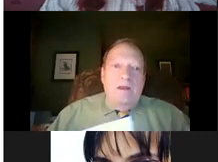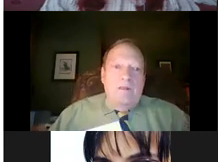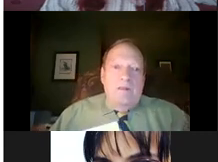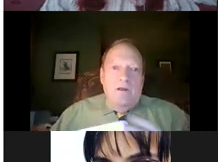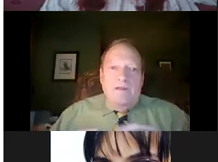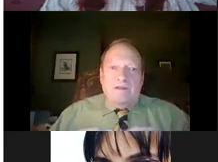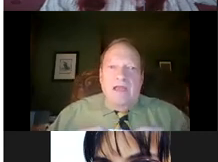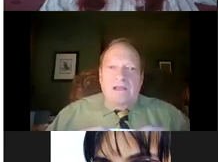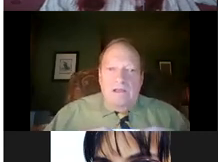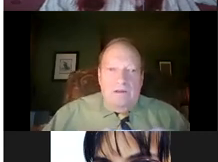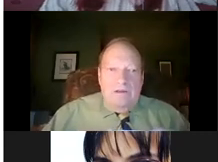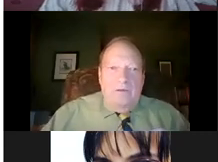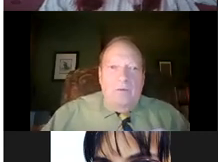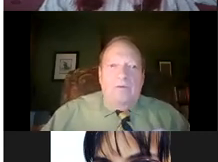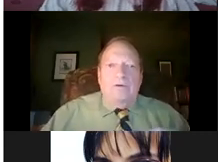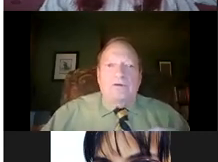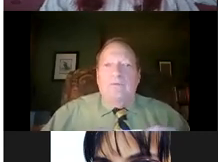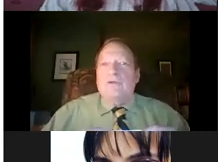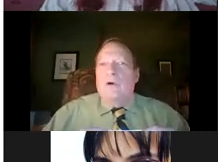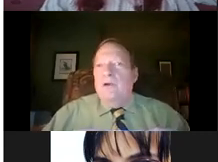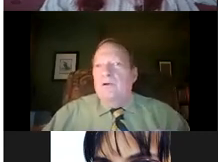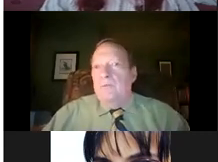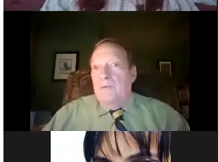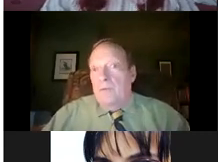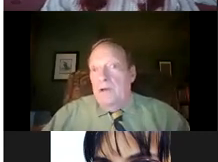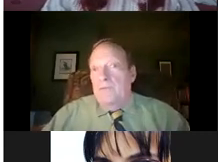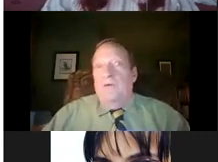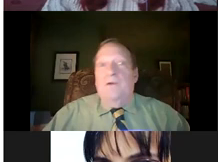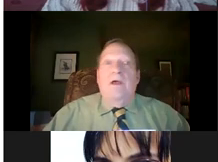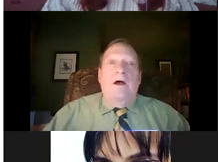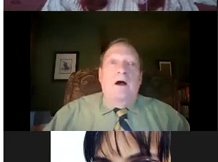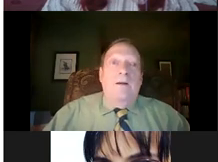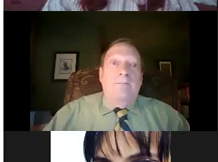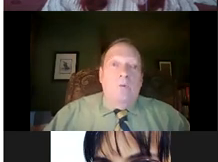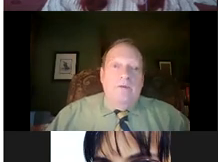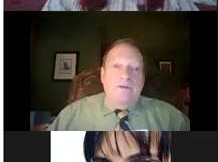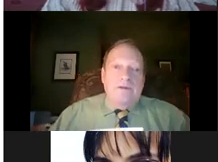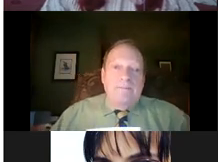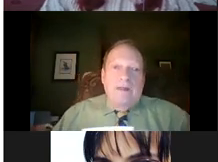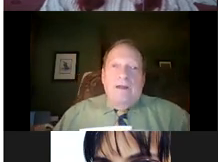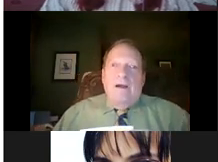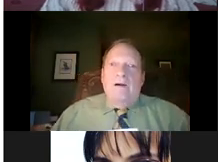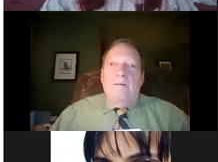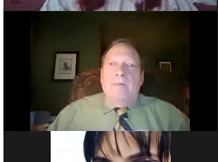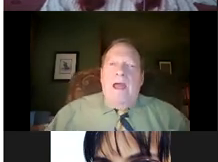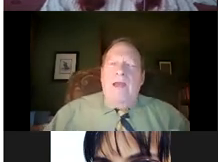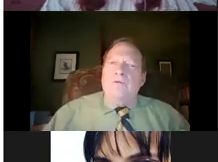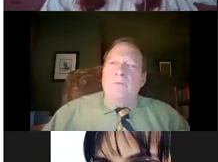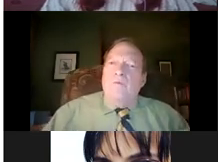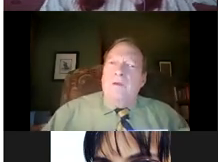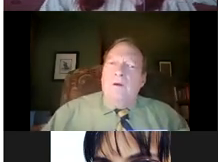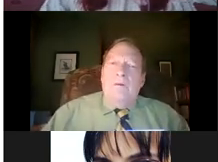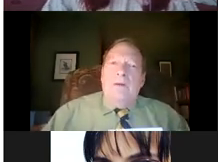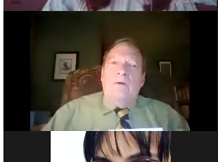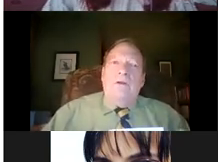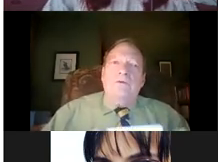And in this case, Lena Rivers, it was turned into three different movies. And there was a